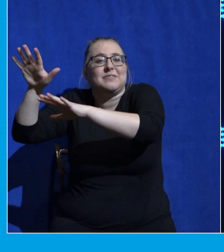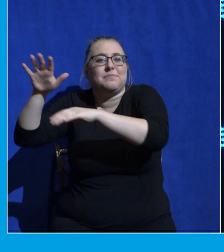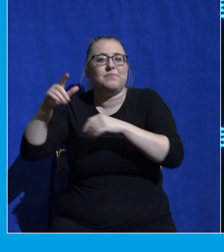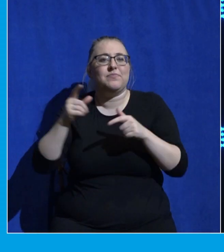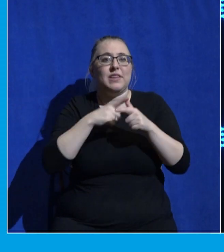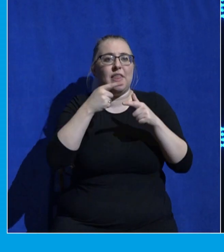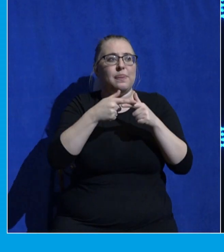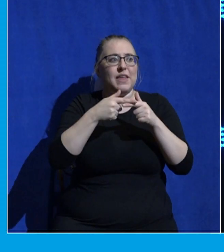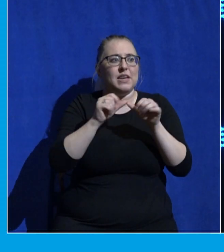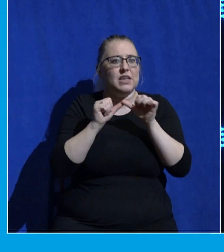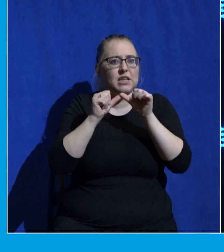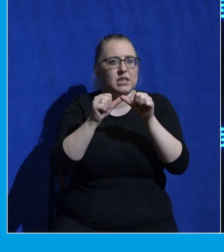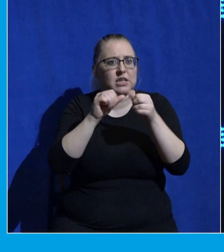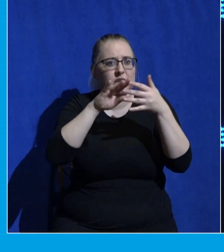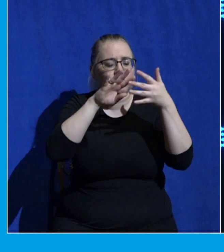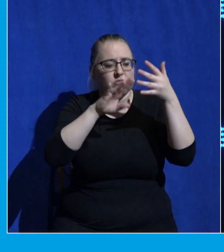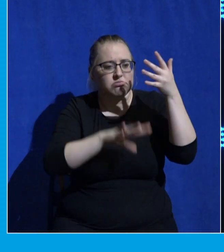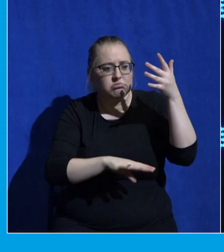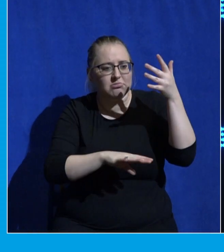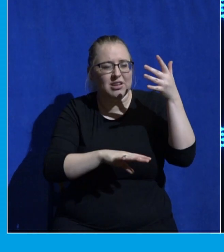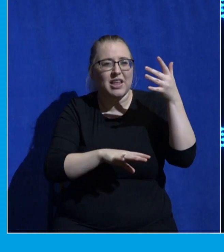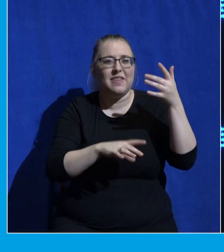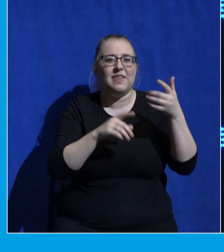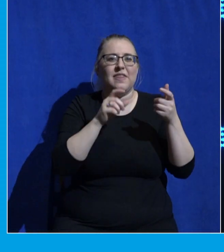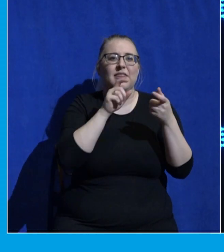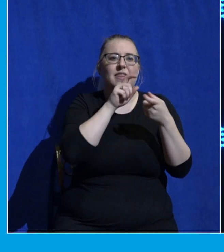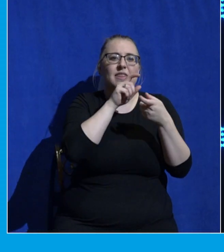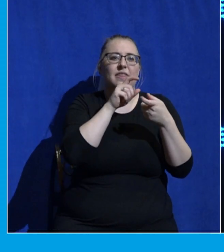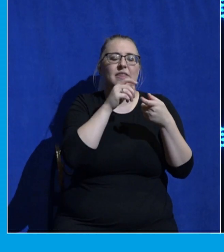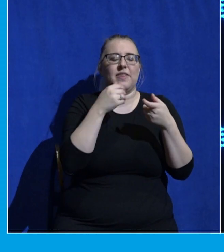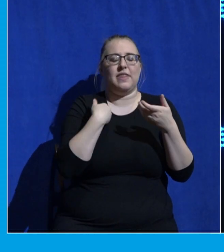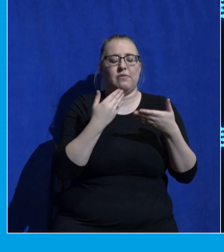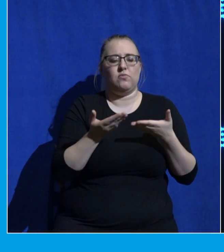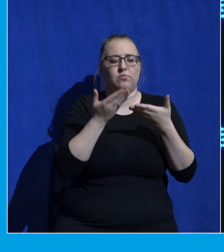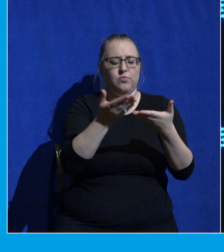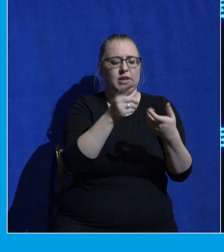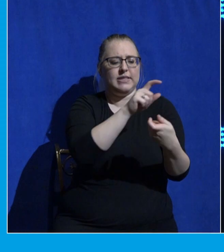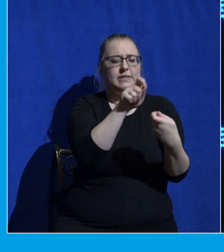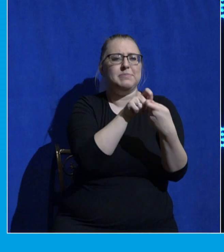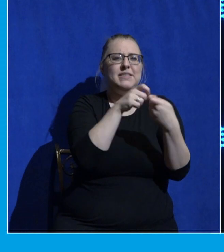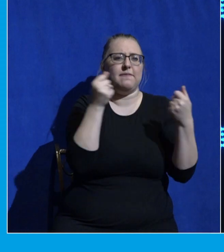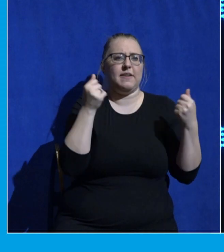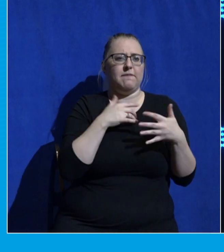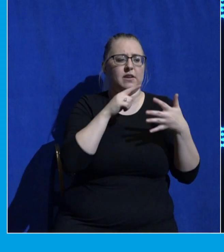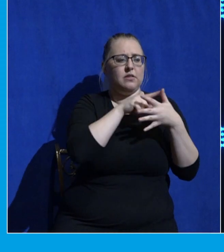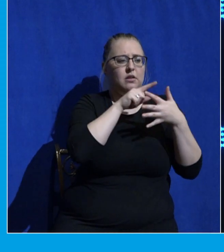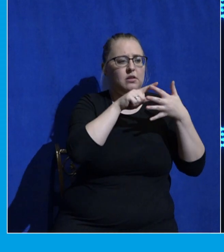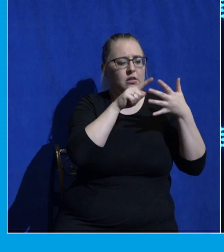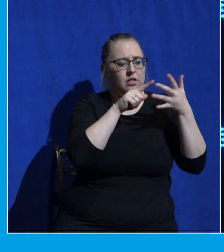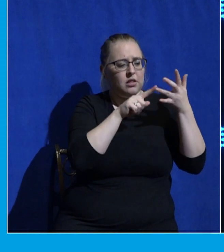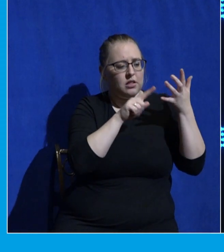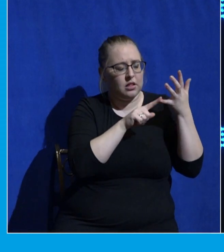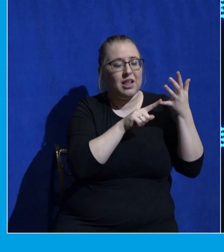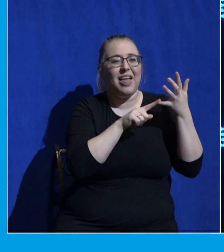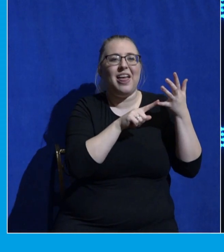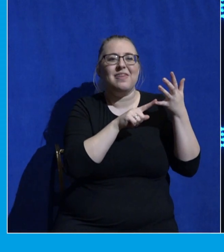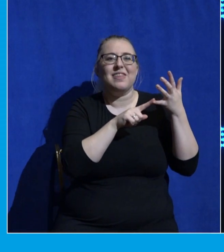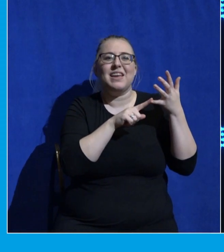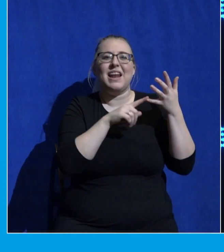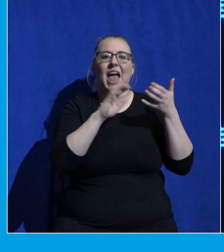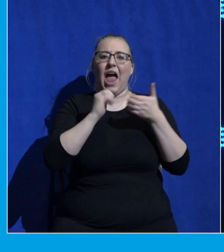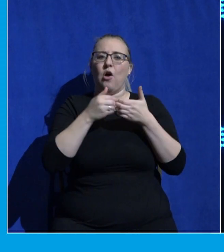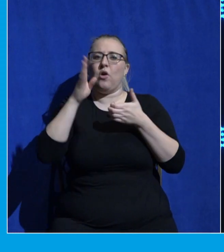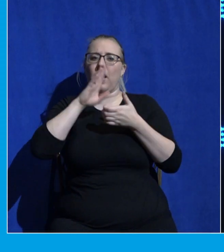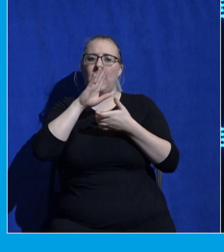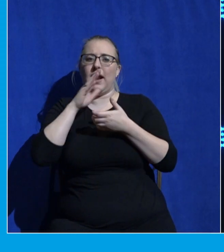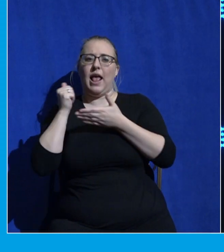they begin bringing out specific fears and showing how God is a specific help. And this is what we all need to do. Let me